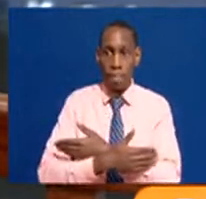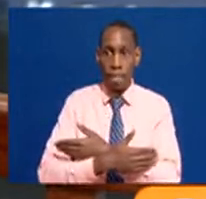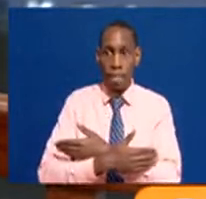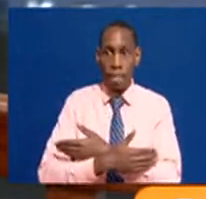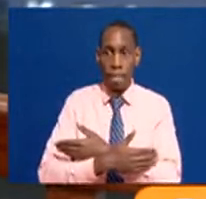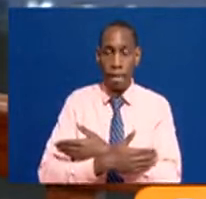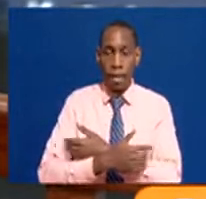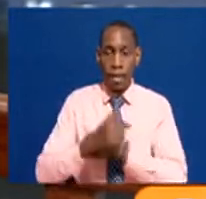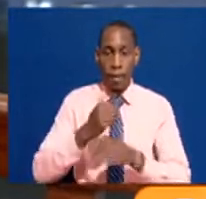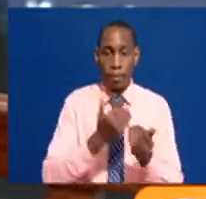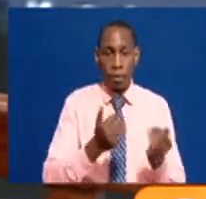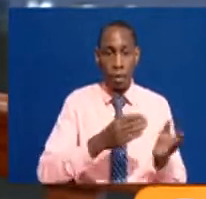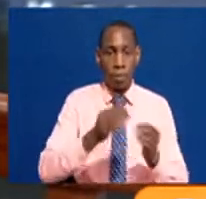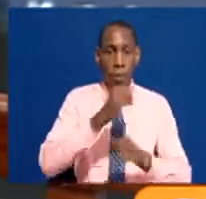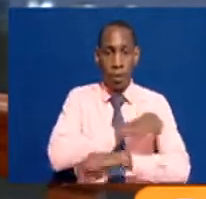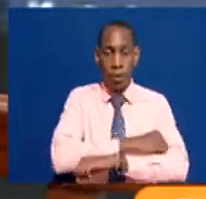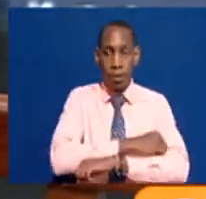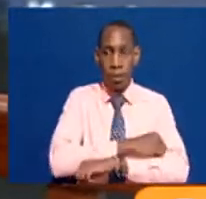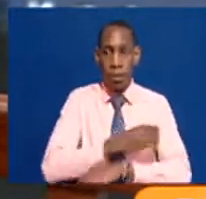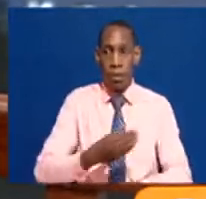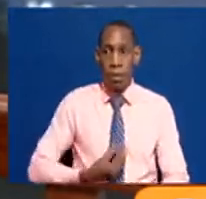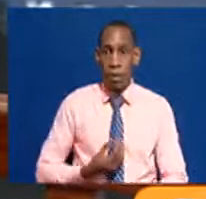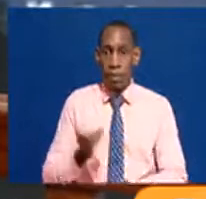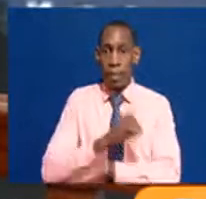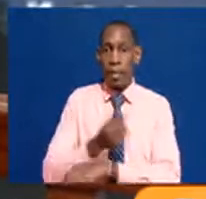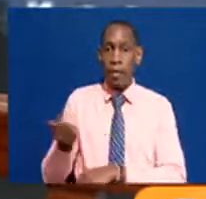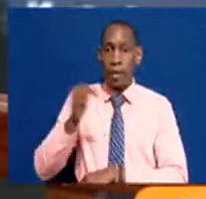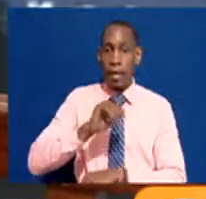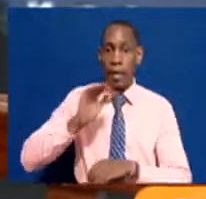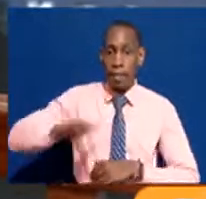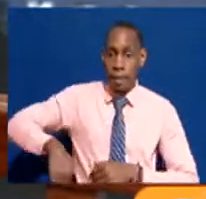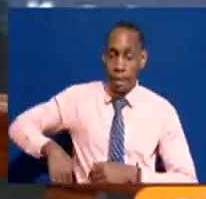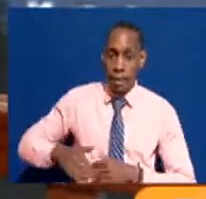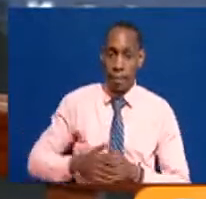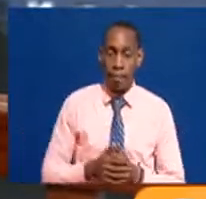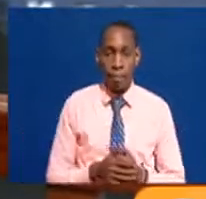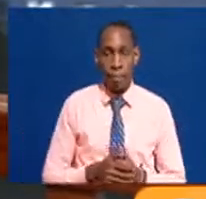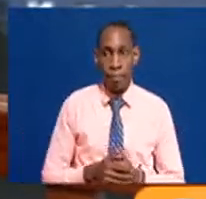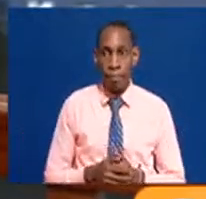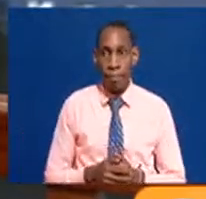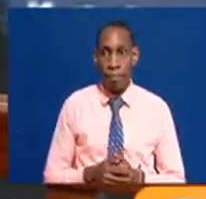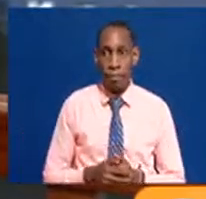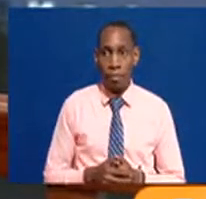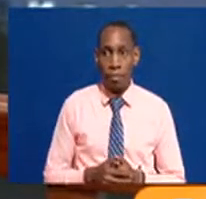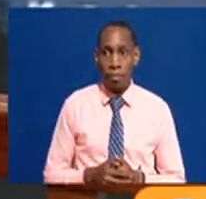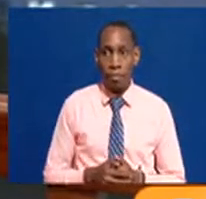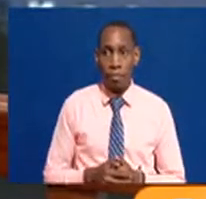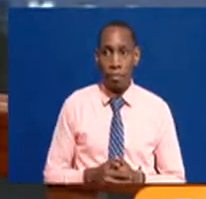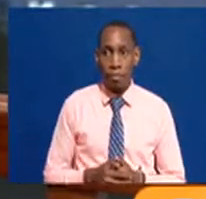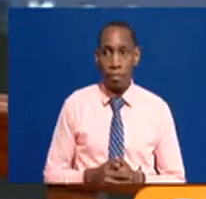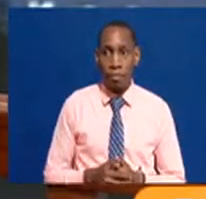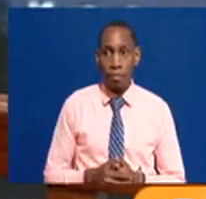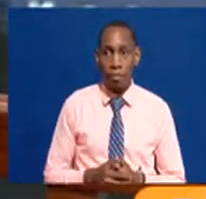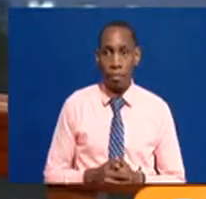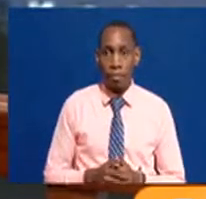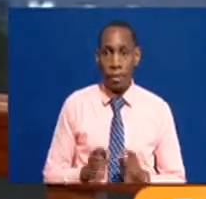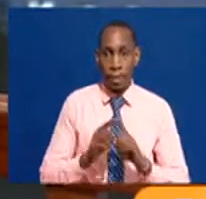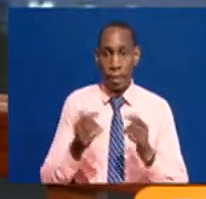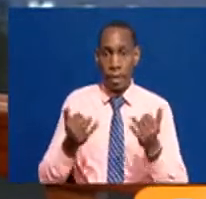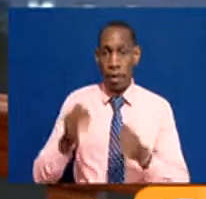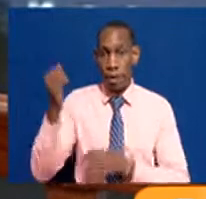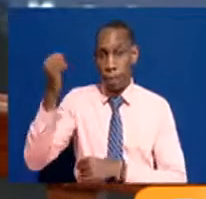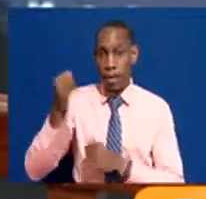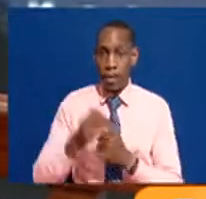They're in school, sometimes it's visiting day, you are late to attend, all that. So those ones. But for these ones